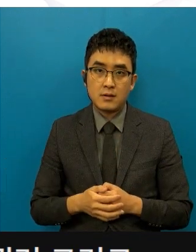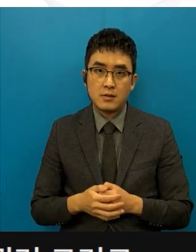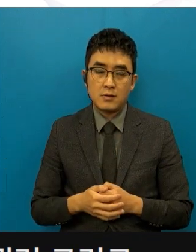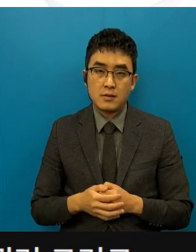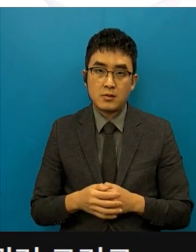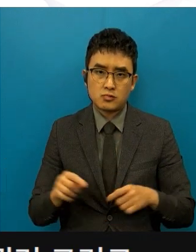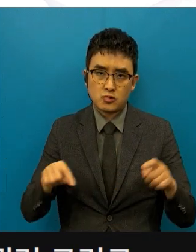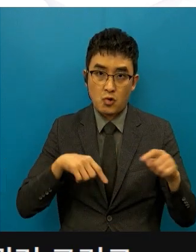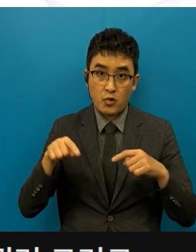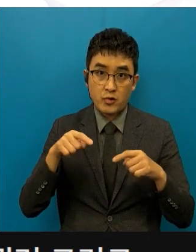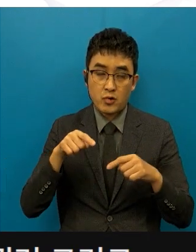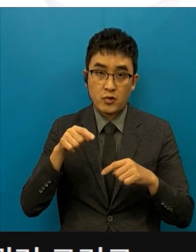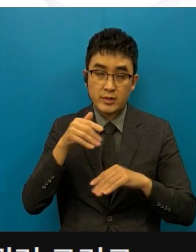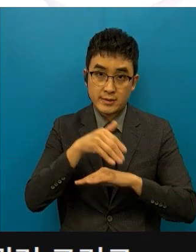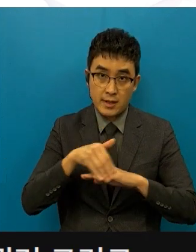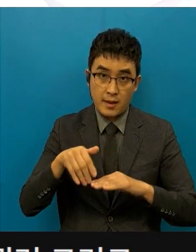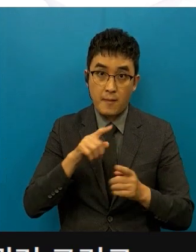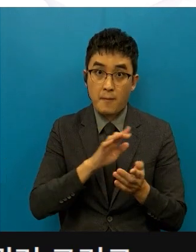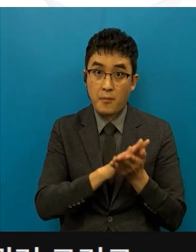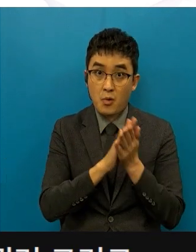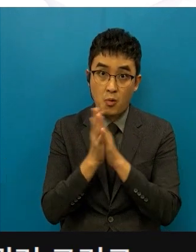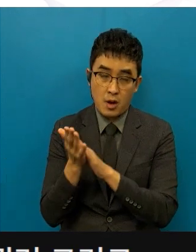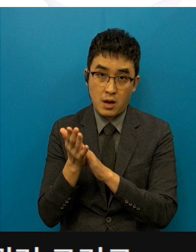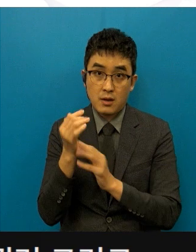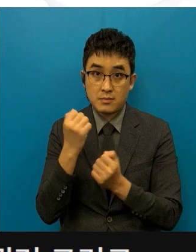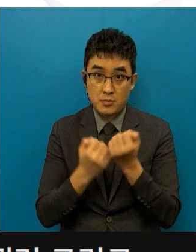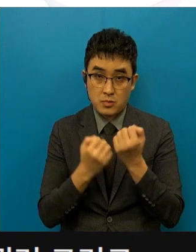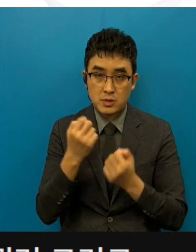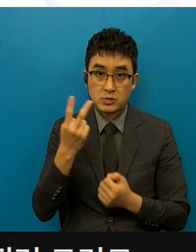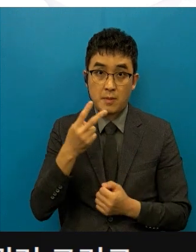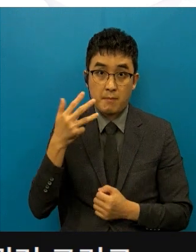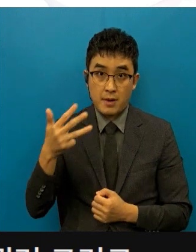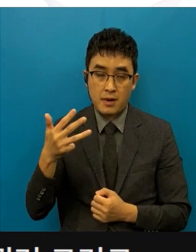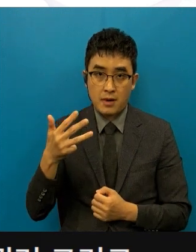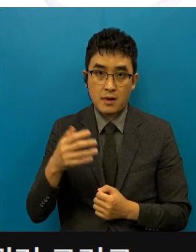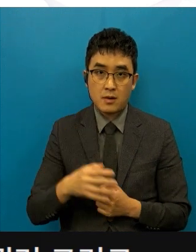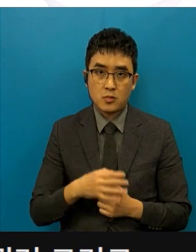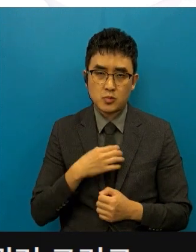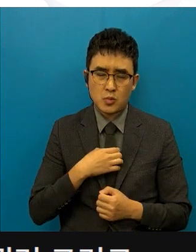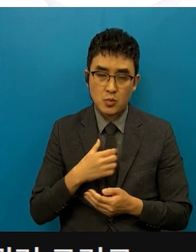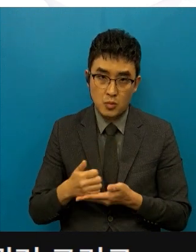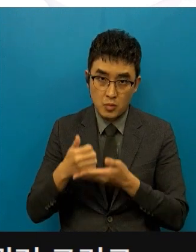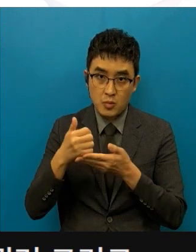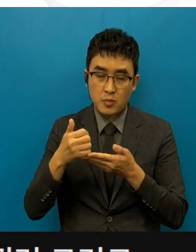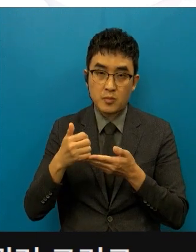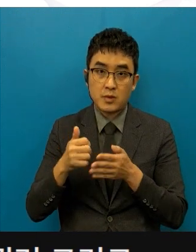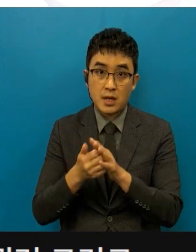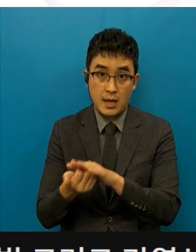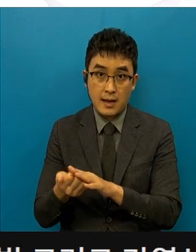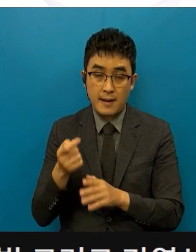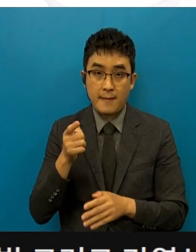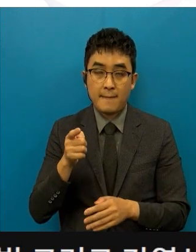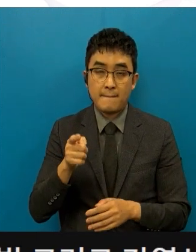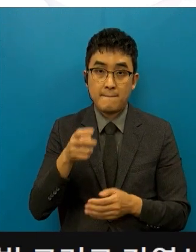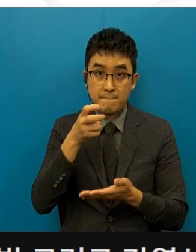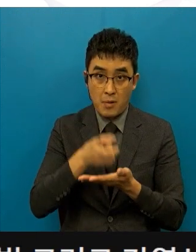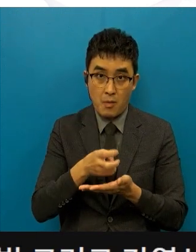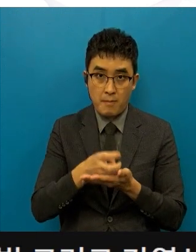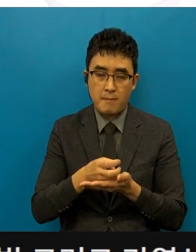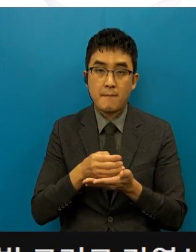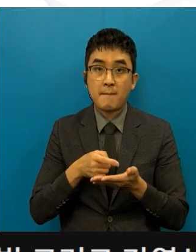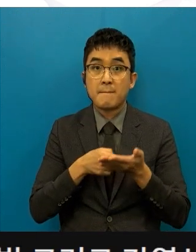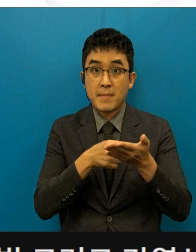2009, the rule by the Supreme Court regarding the case of Grandma Kim. Dr. So, would you share the